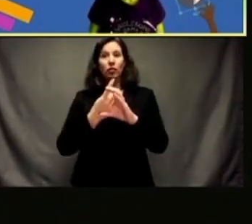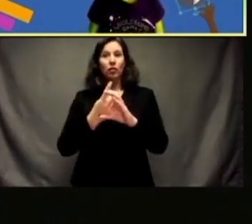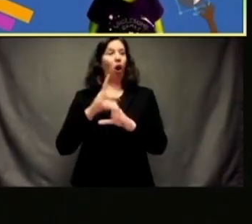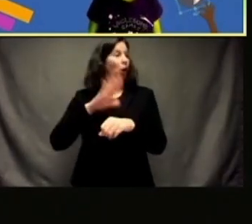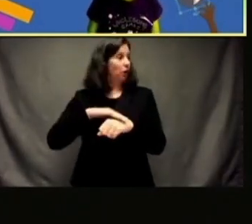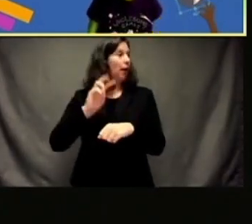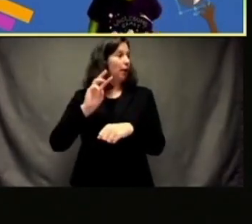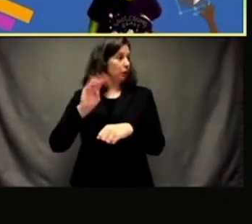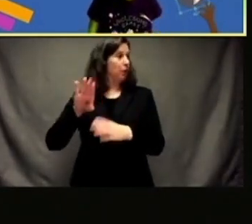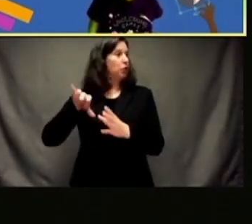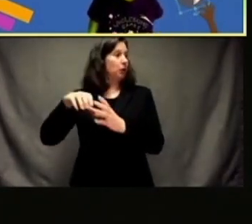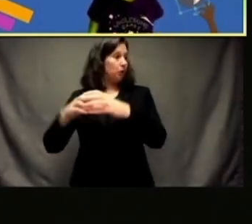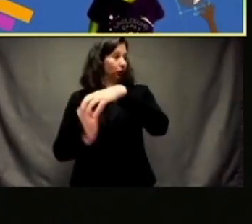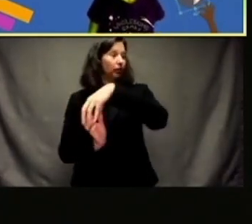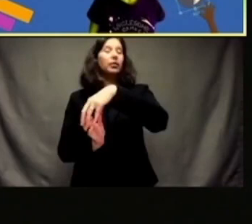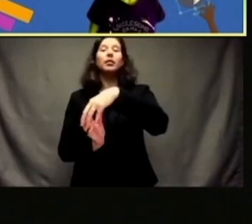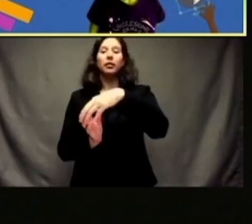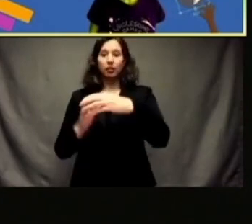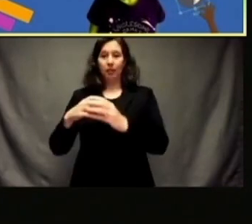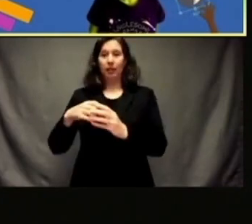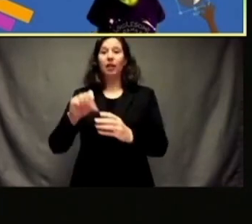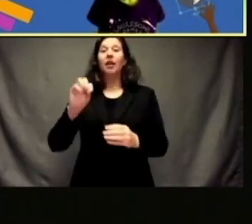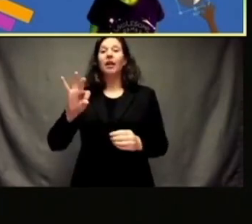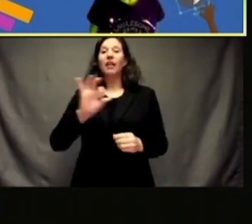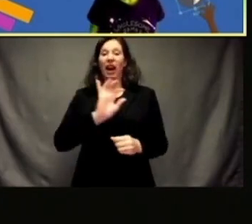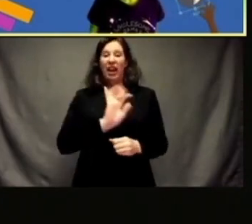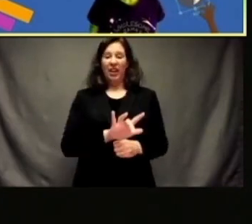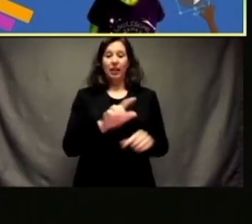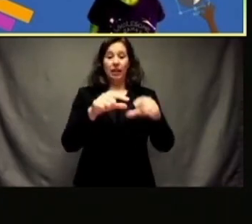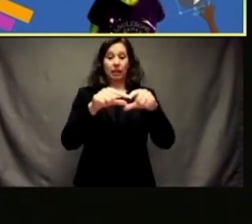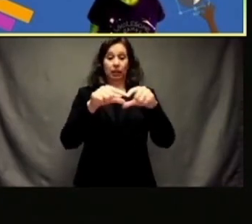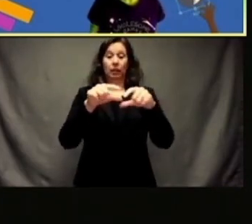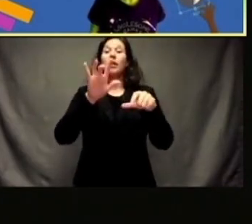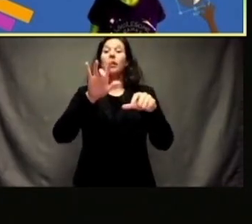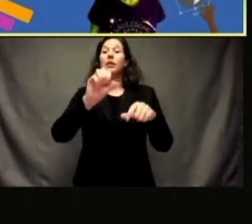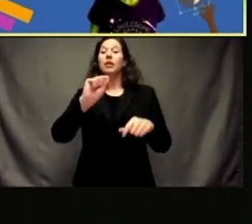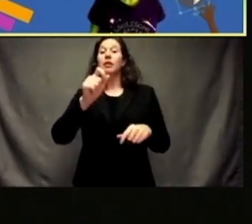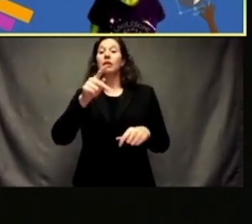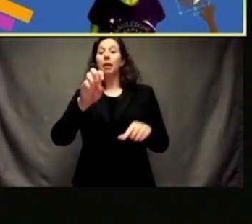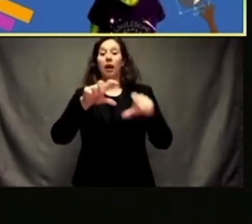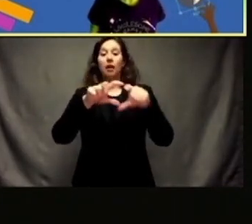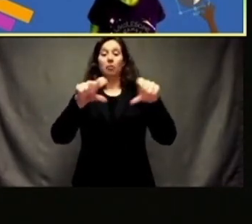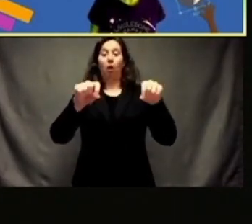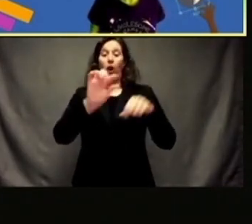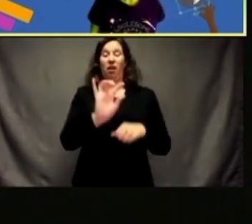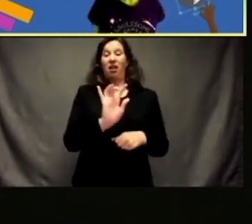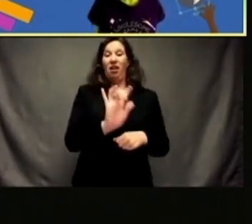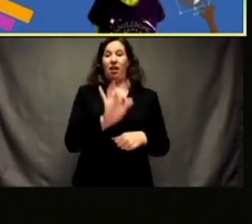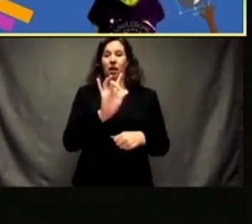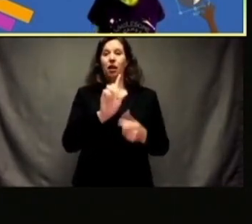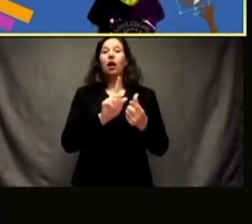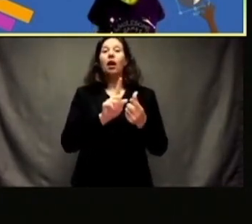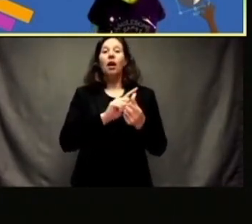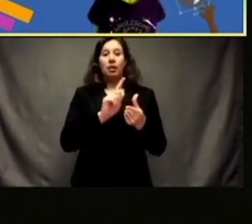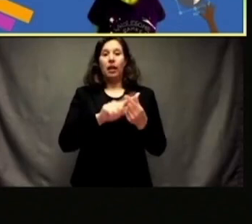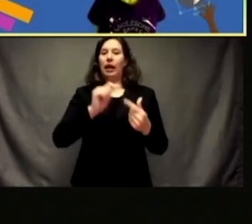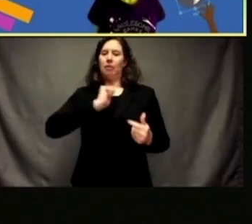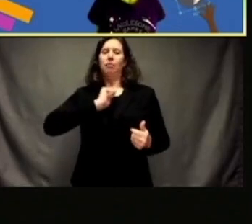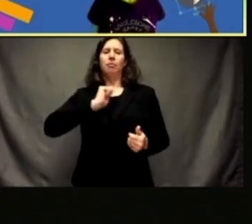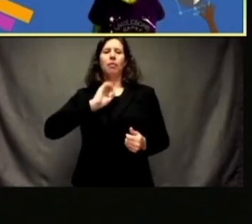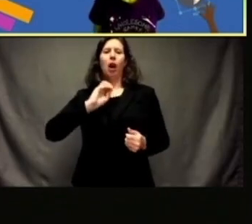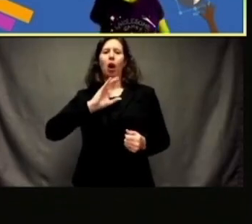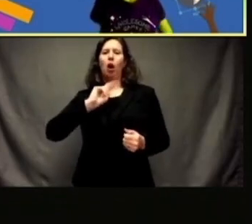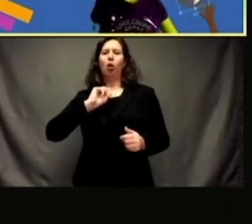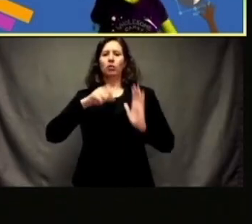Also, if I hit the space bar, I really like the display features and that I was able to make my own.